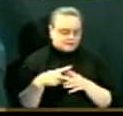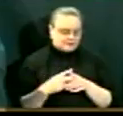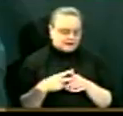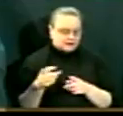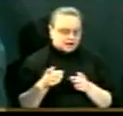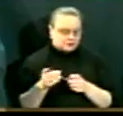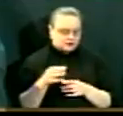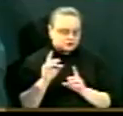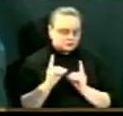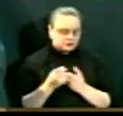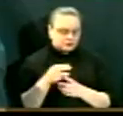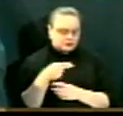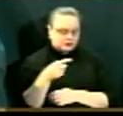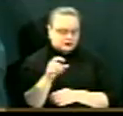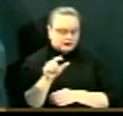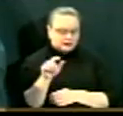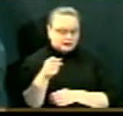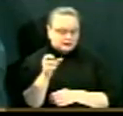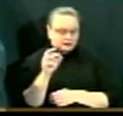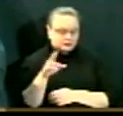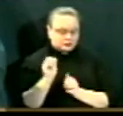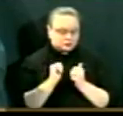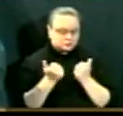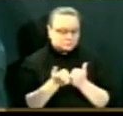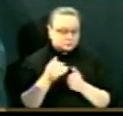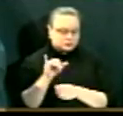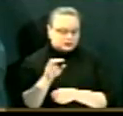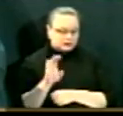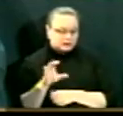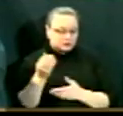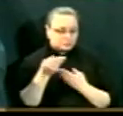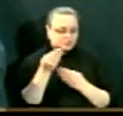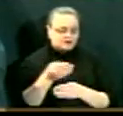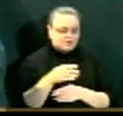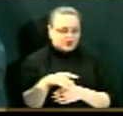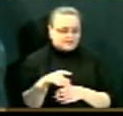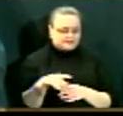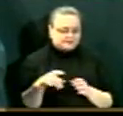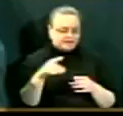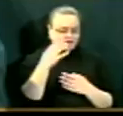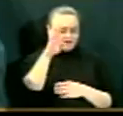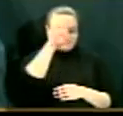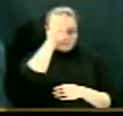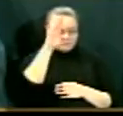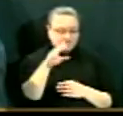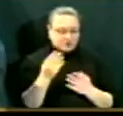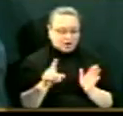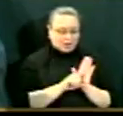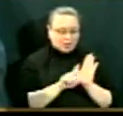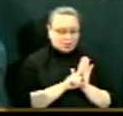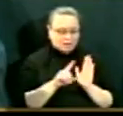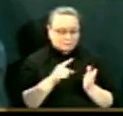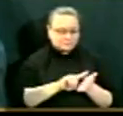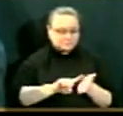Operations Department and Gallagher and Associates Incorporated to provide fire alarm inspection and repair services for up to